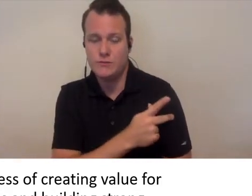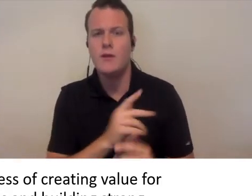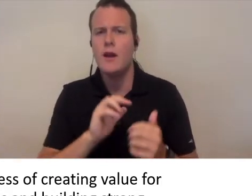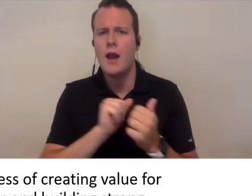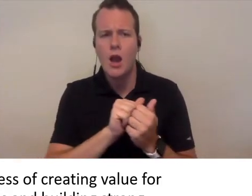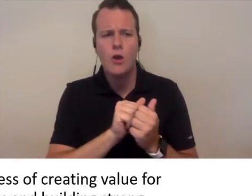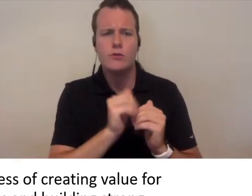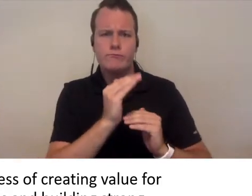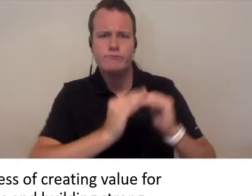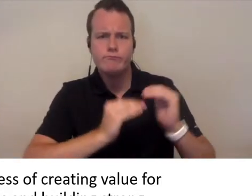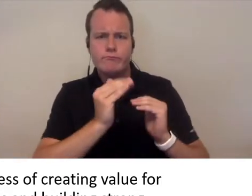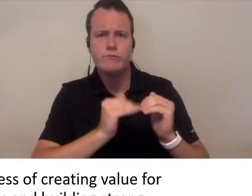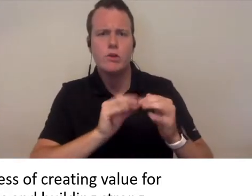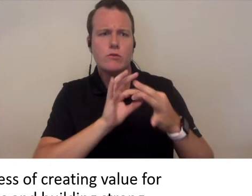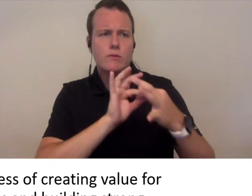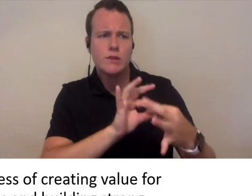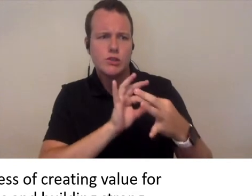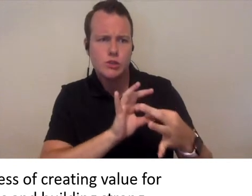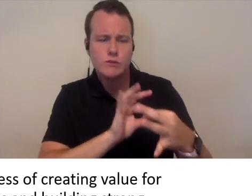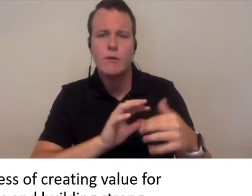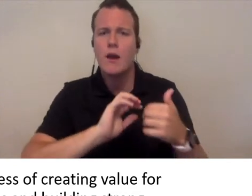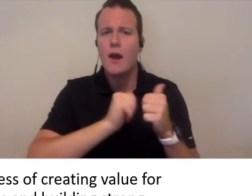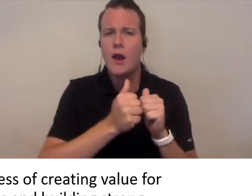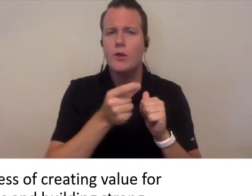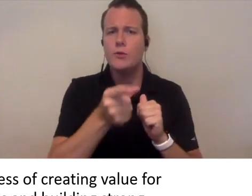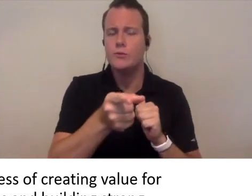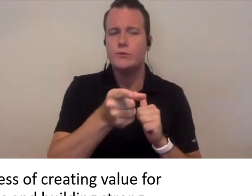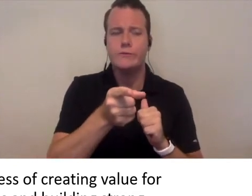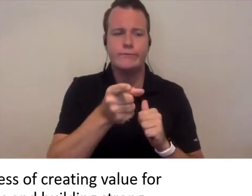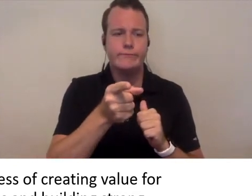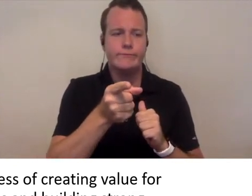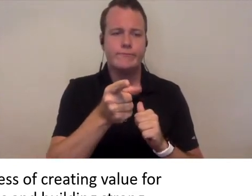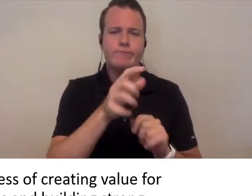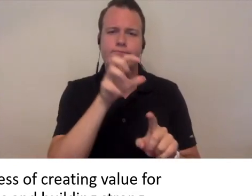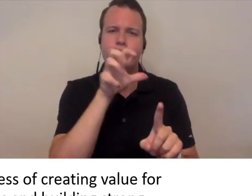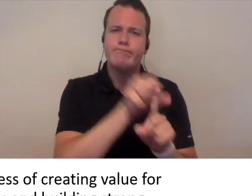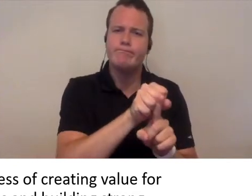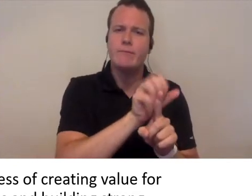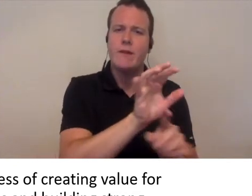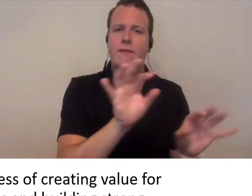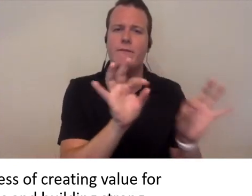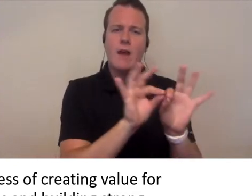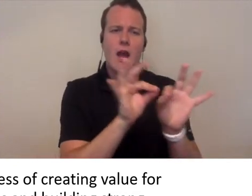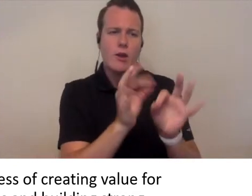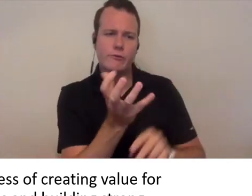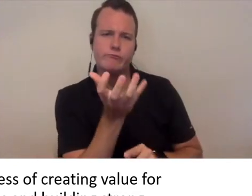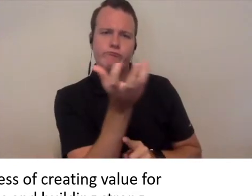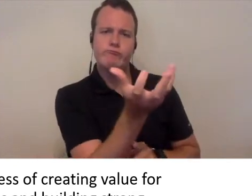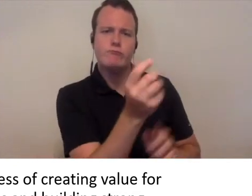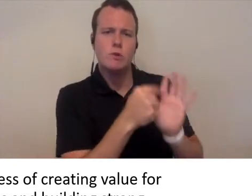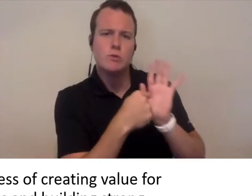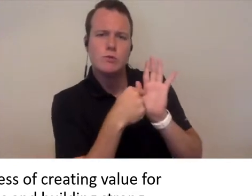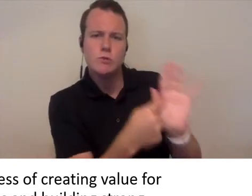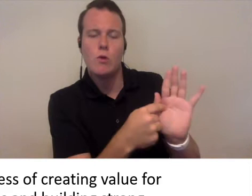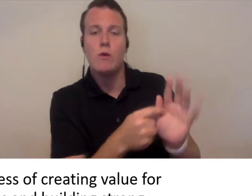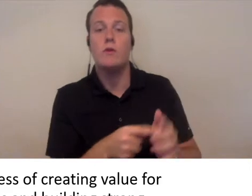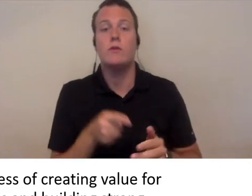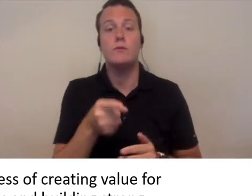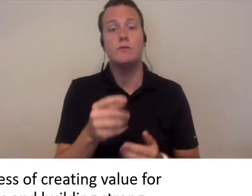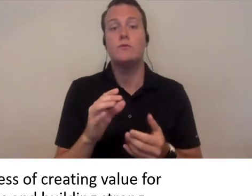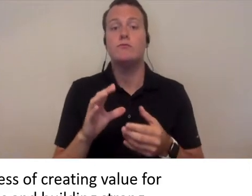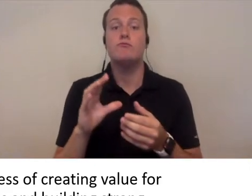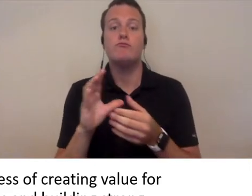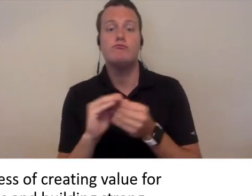build those relationships? How can you capture that value? Because what you want to do is you want to be talking about and